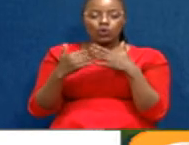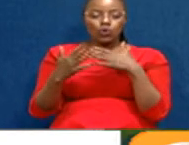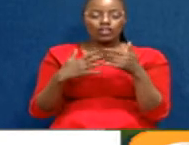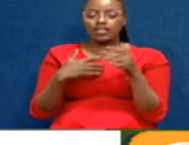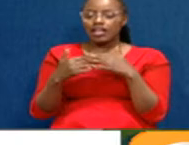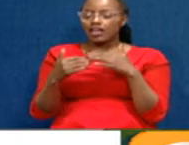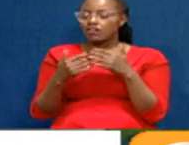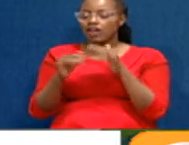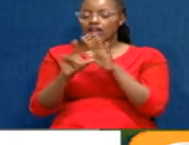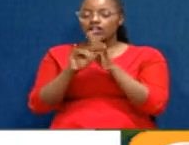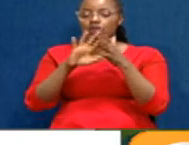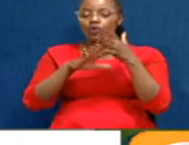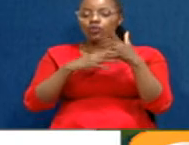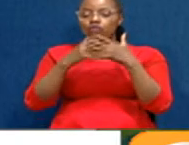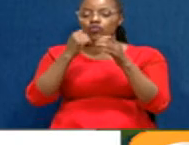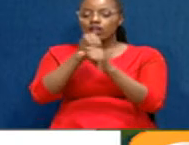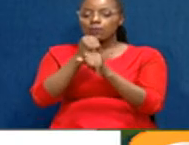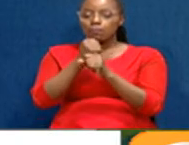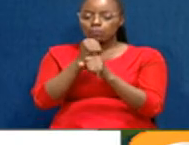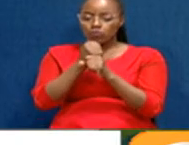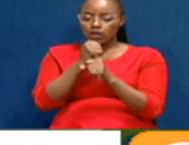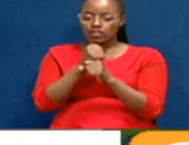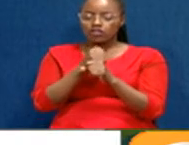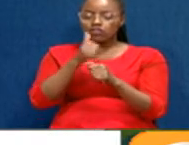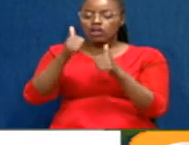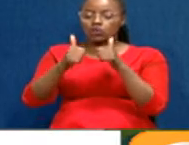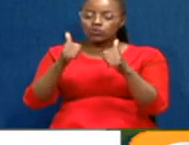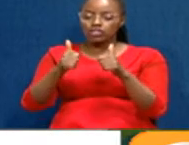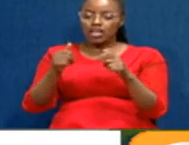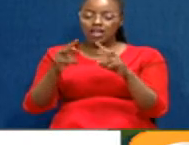whatever legal frameworks